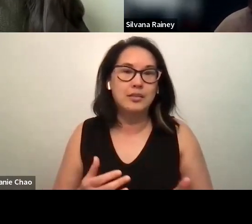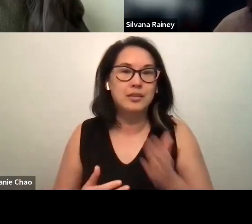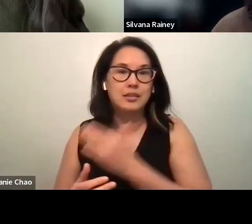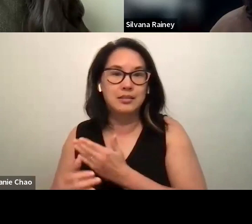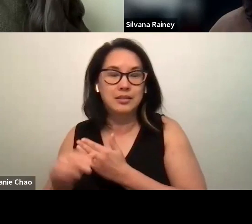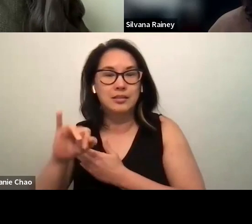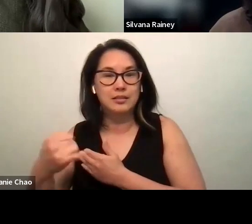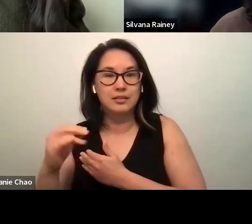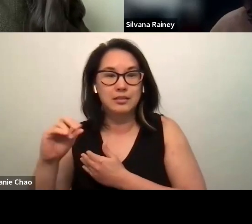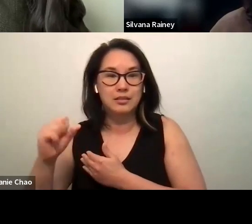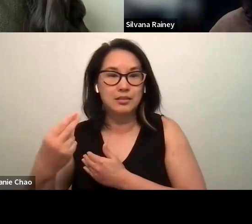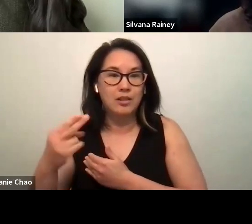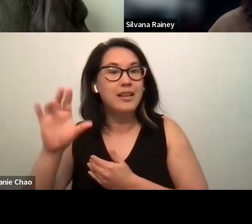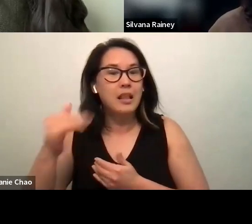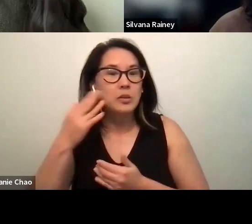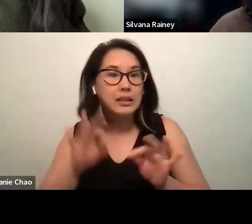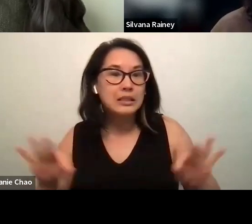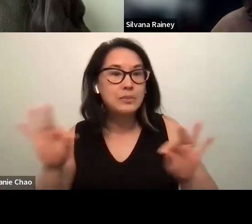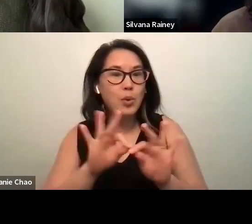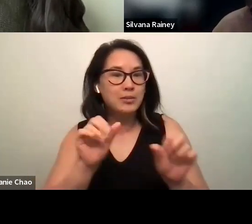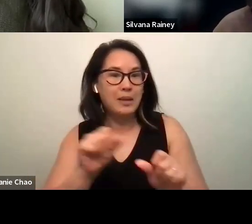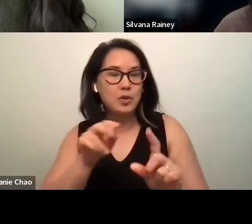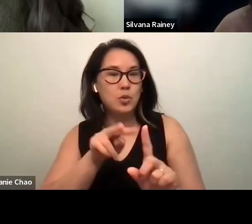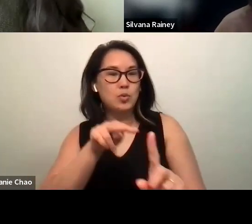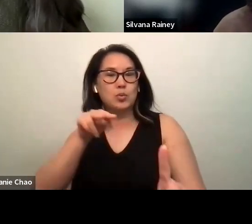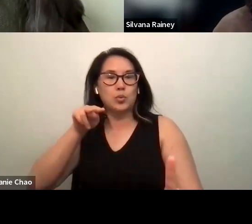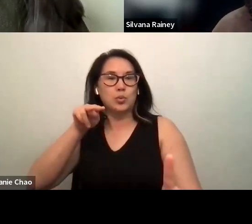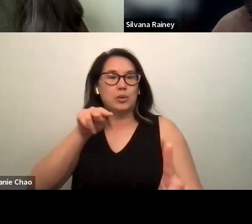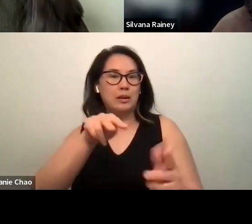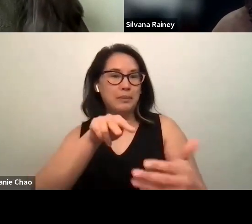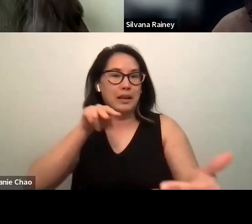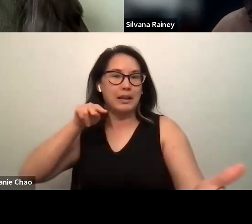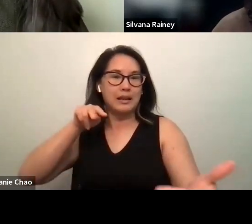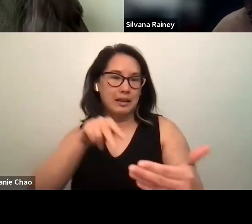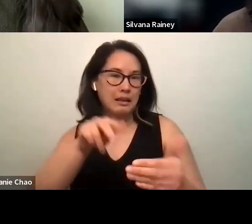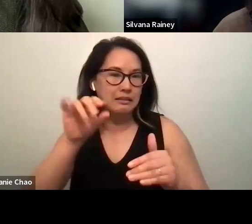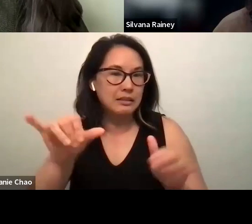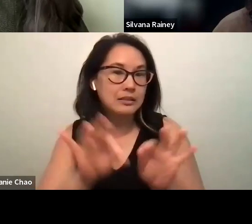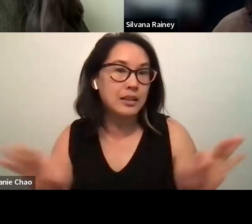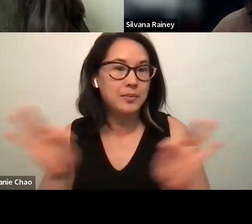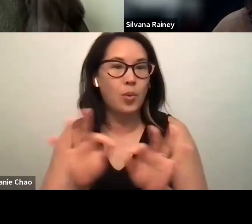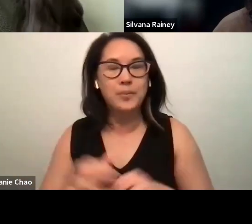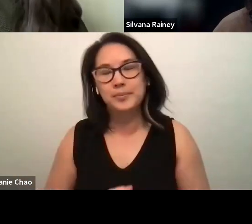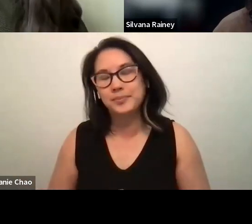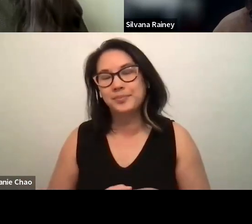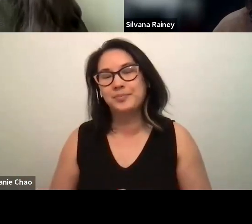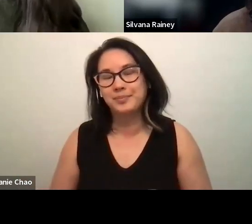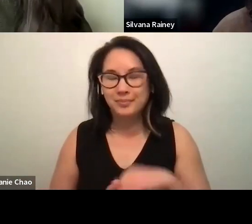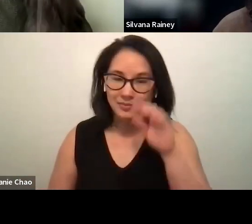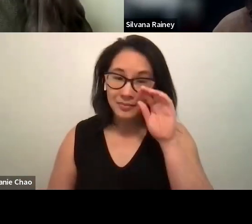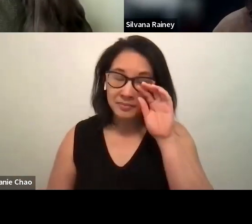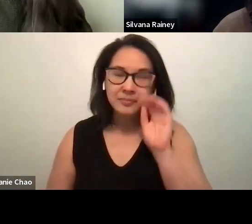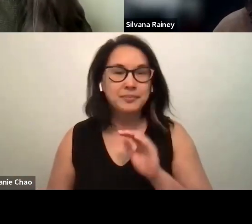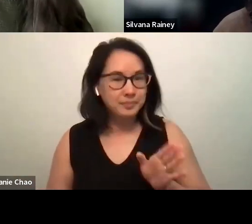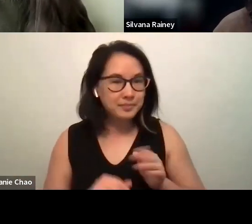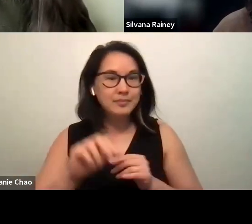out is so important. Exactly. Yeah. Thank you. So Silvana, while you're here, I want